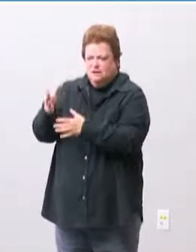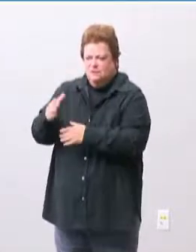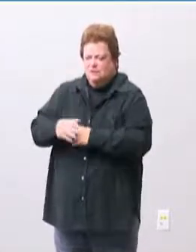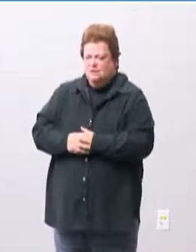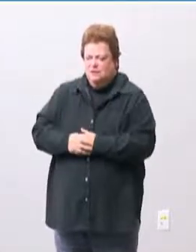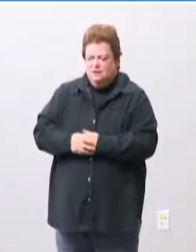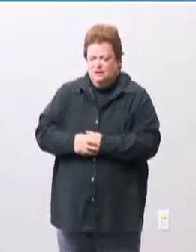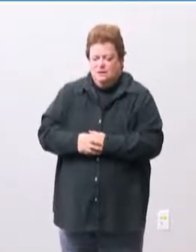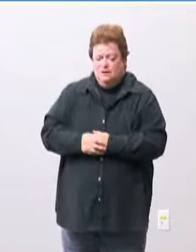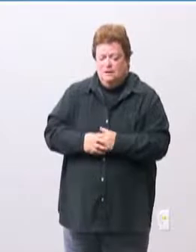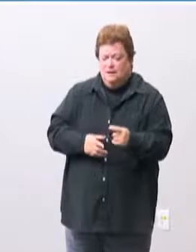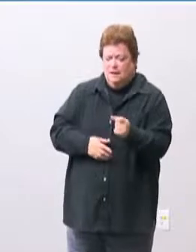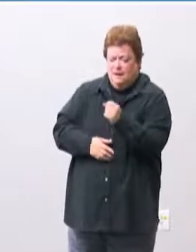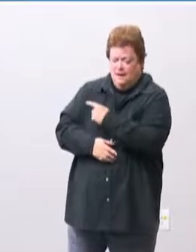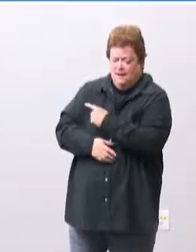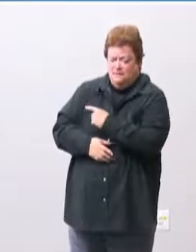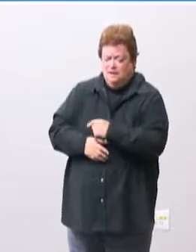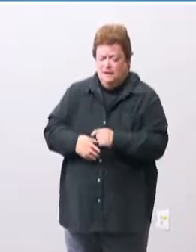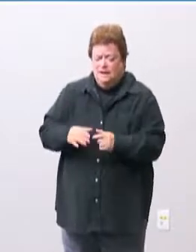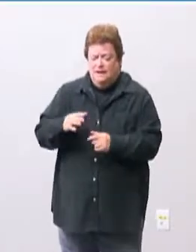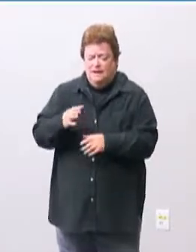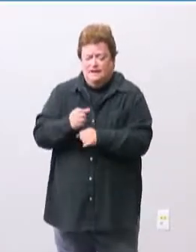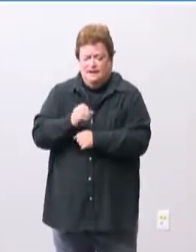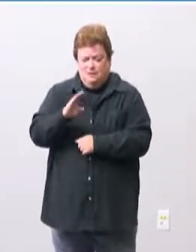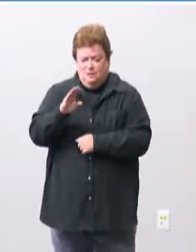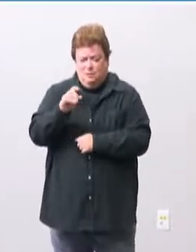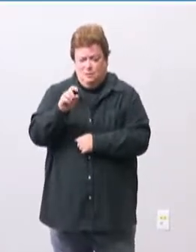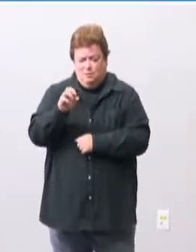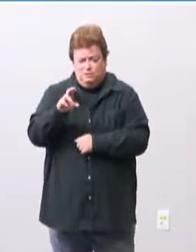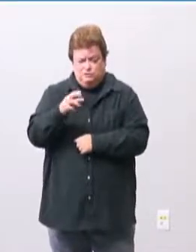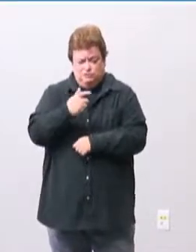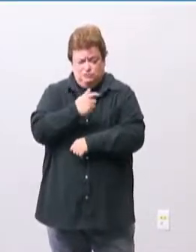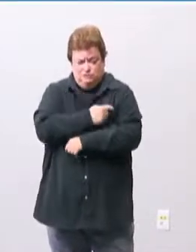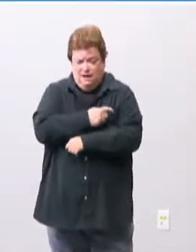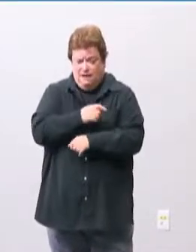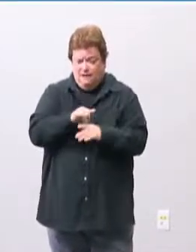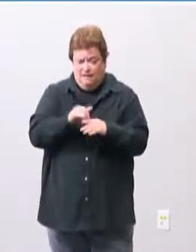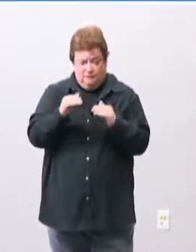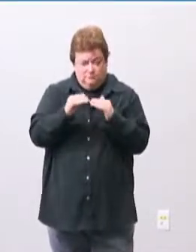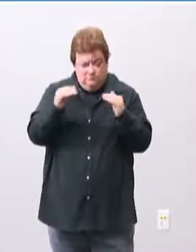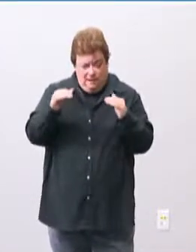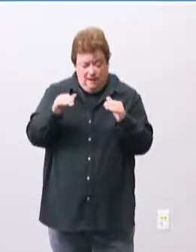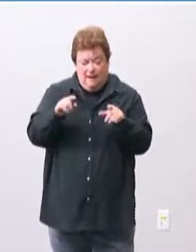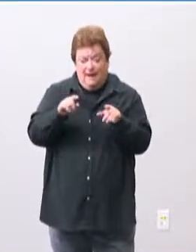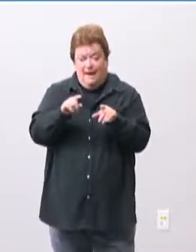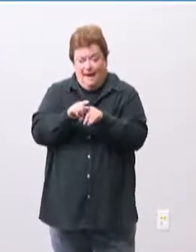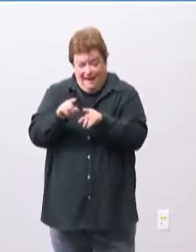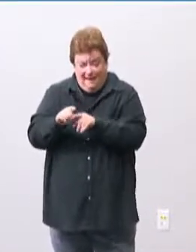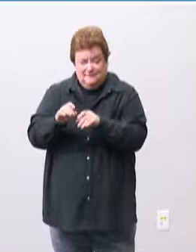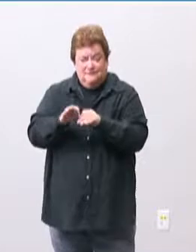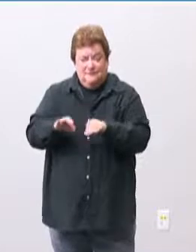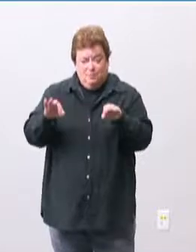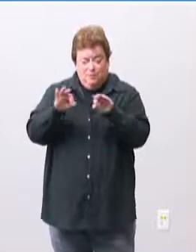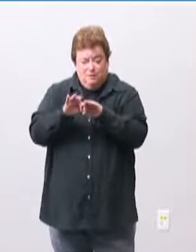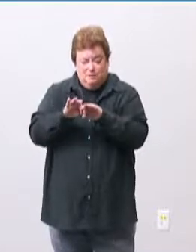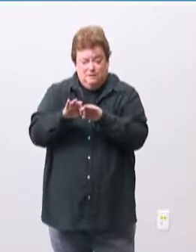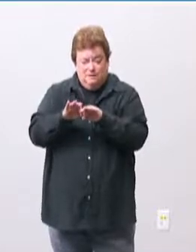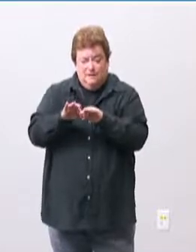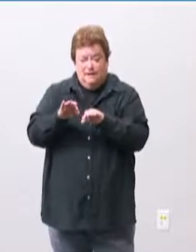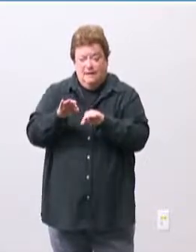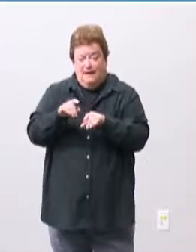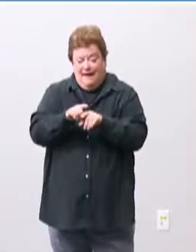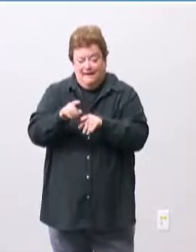Gotcha. And we say that getting that booster shot, if you're eligible, is as important, if not more important, than getting kids